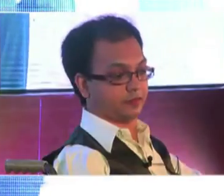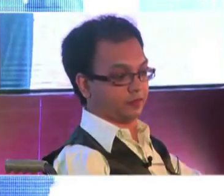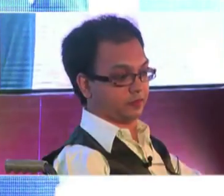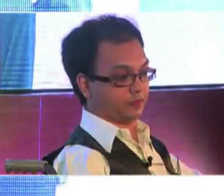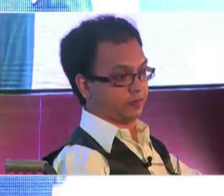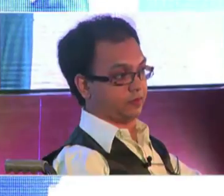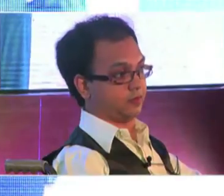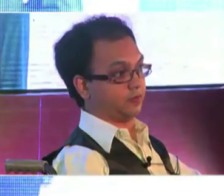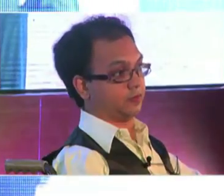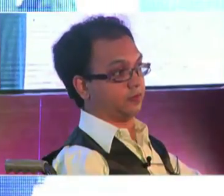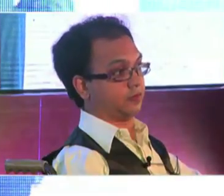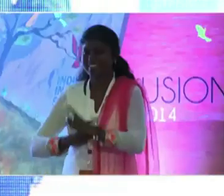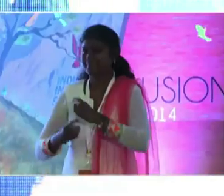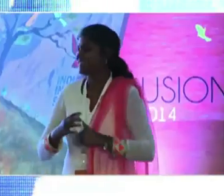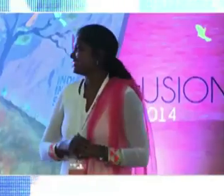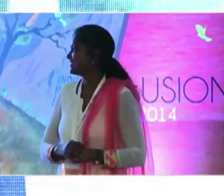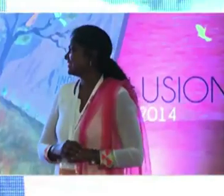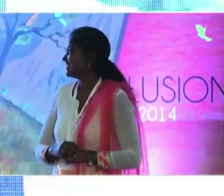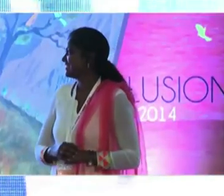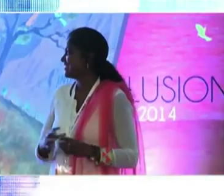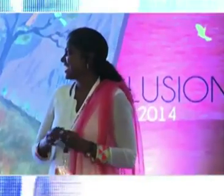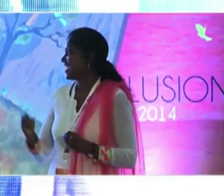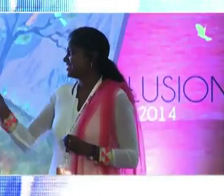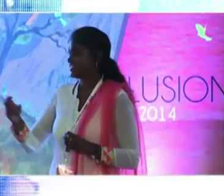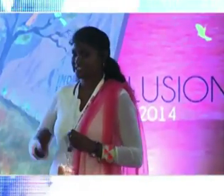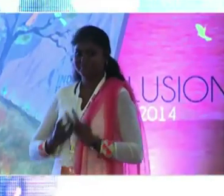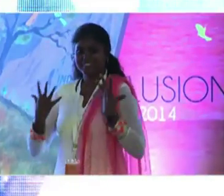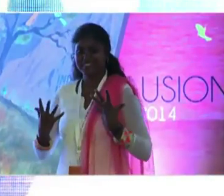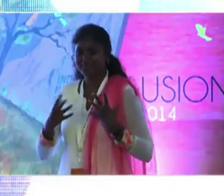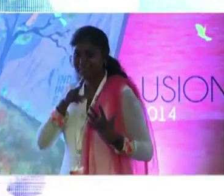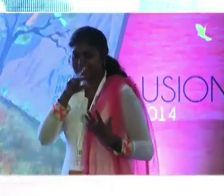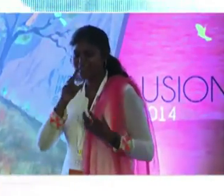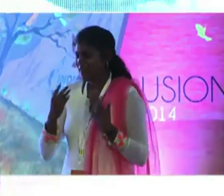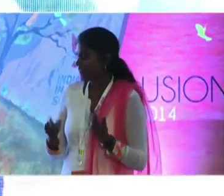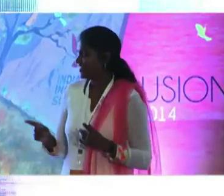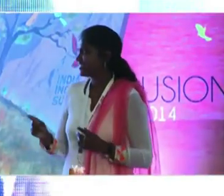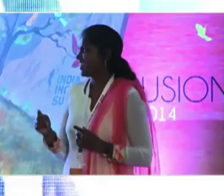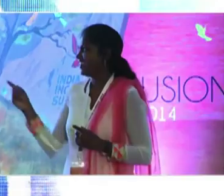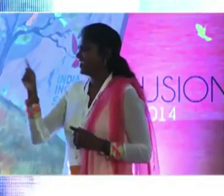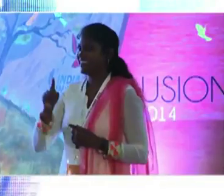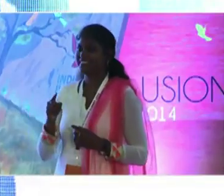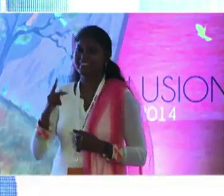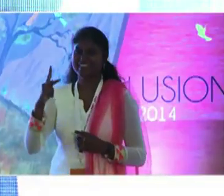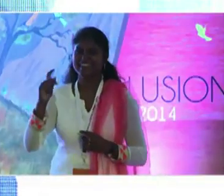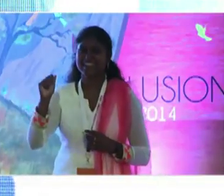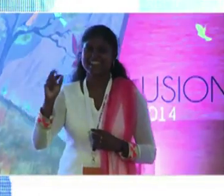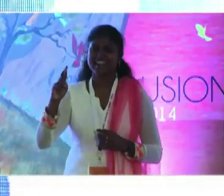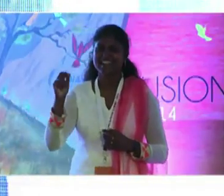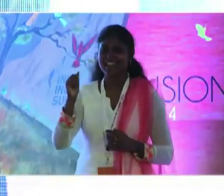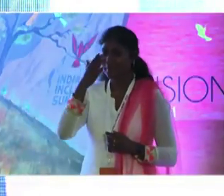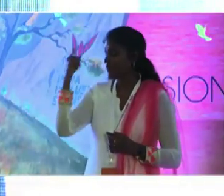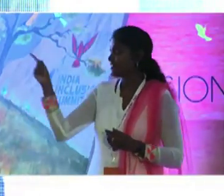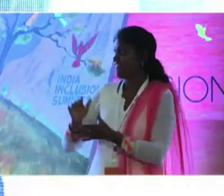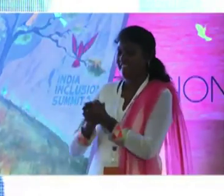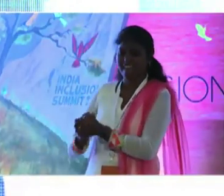big big point, and after such an inspiration talk from Ashwin and telling me that I am a Karna, of comparing to such a